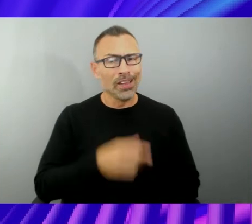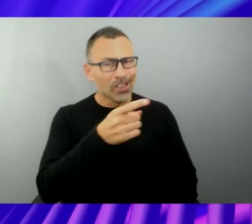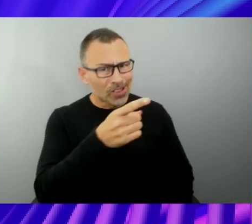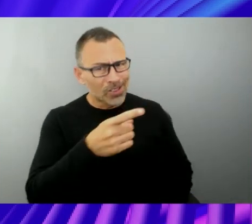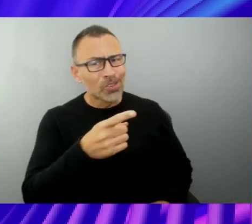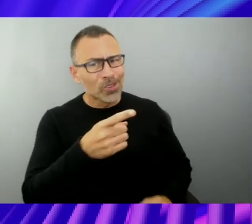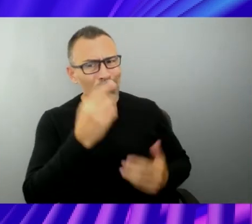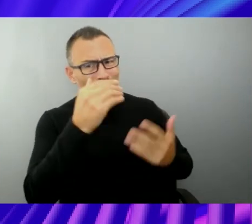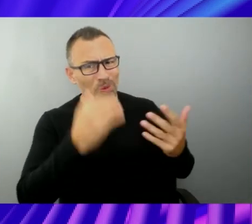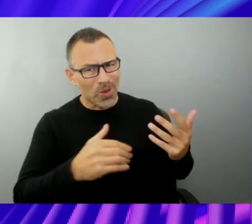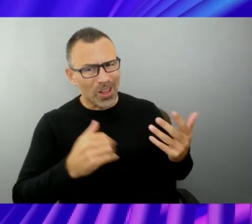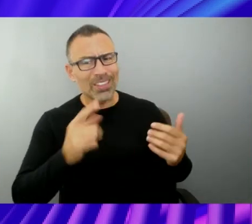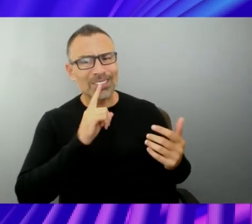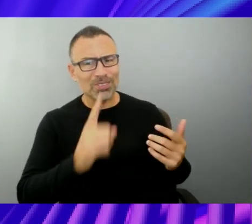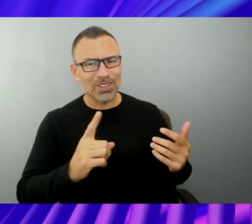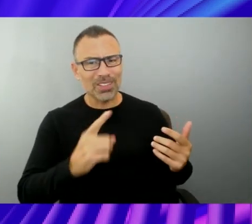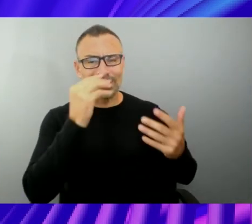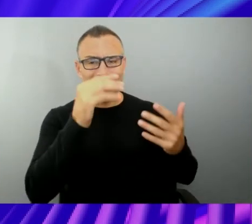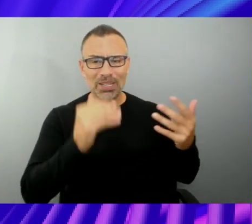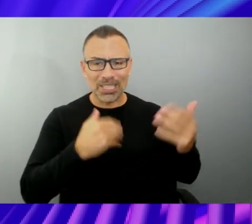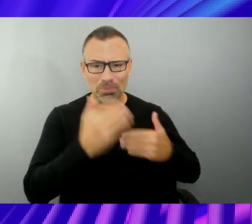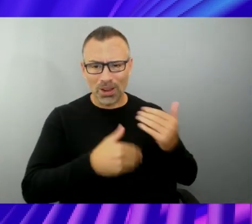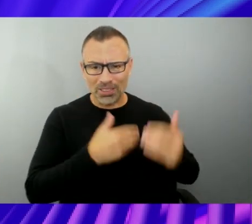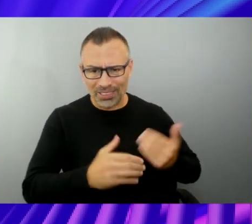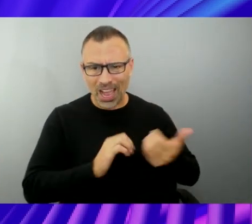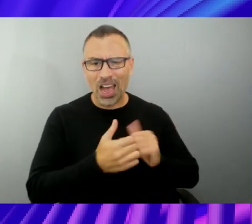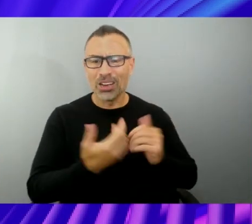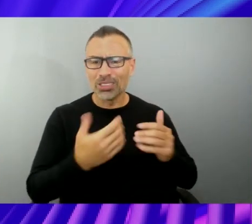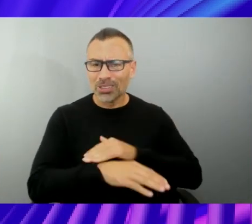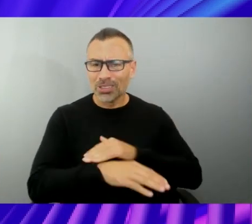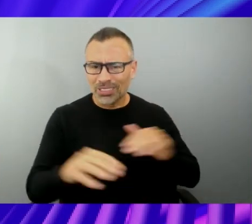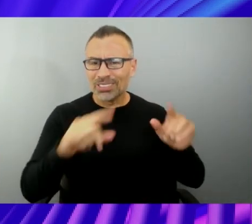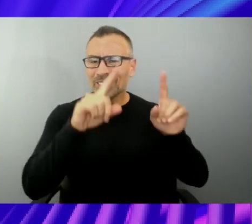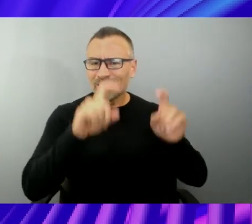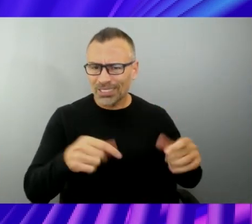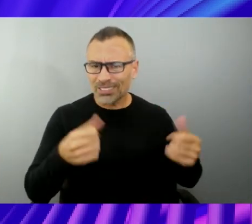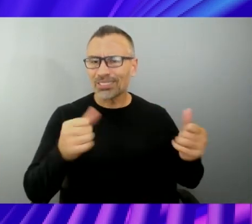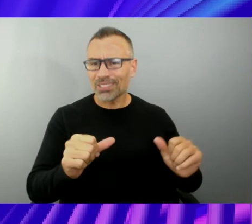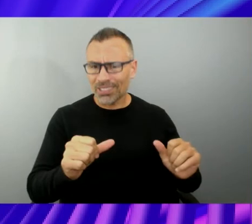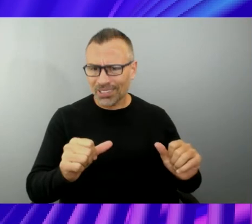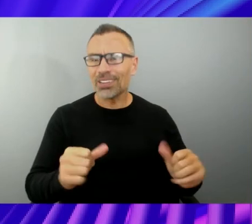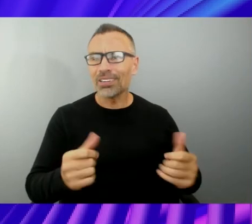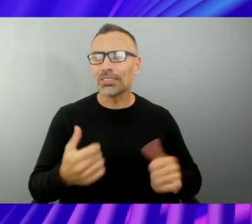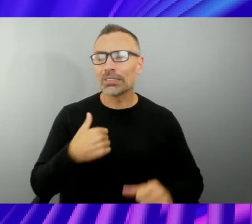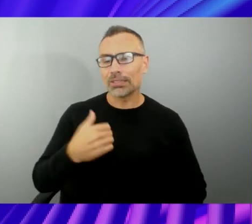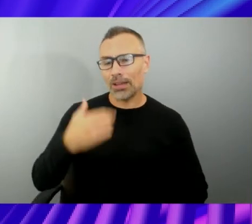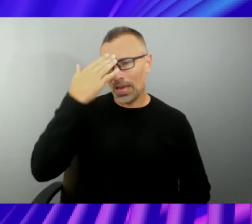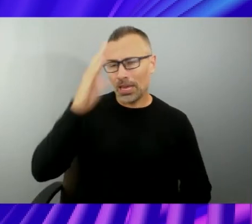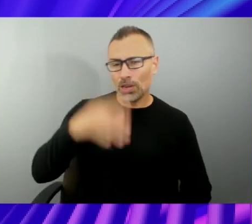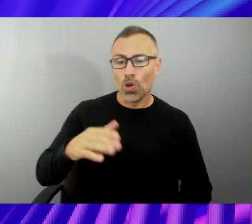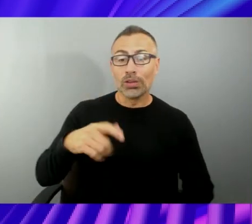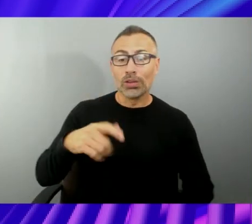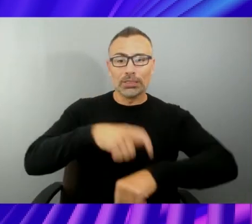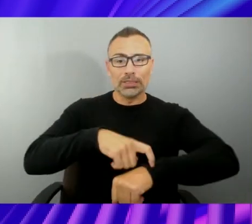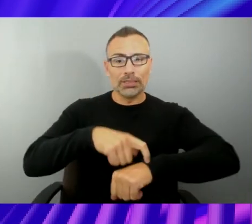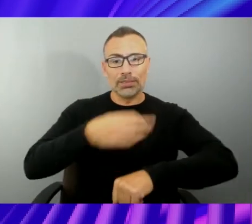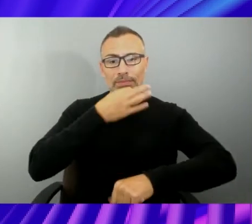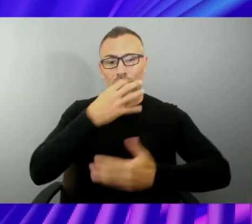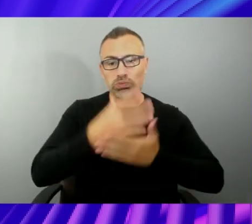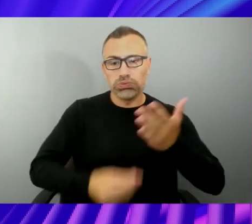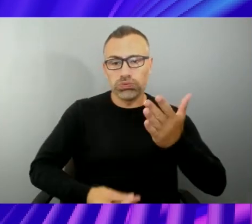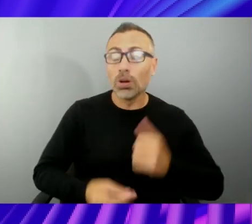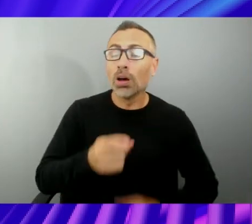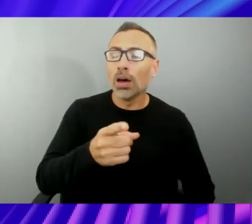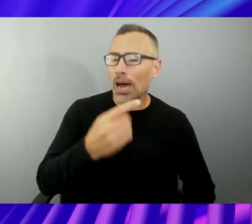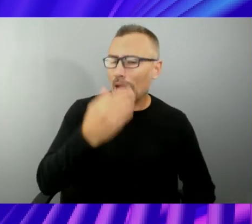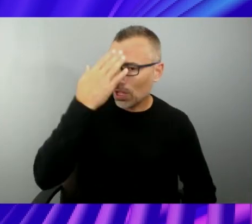step-by-step process of how to, exactly. to go and test it and try right. it out. So I know we're running out of time here, but I know you had